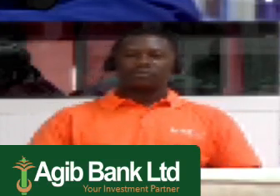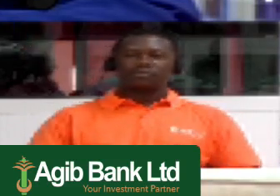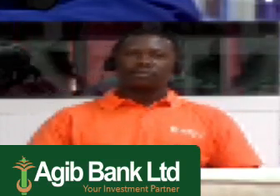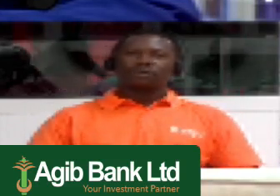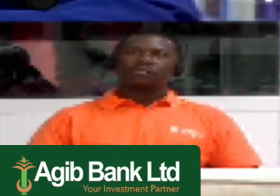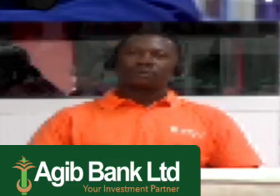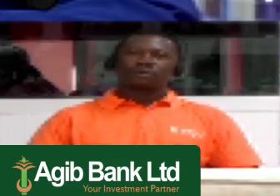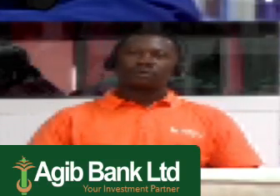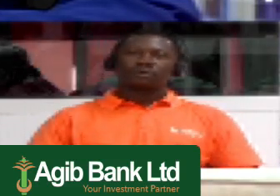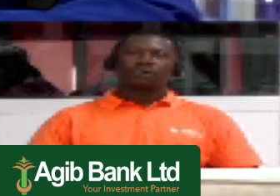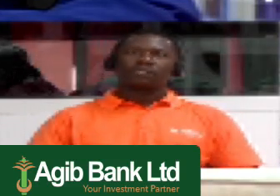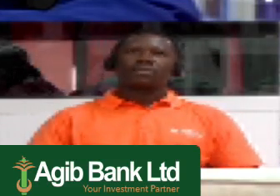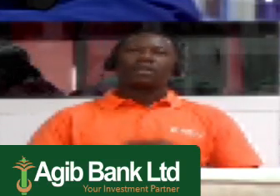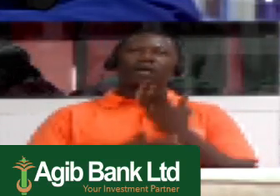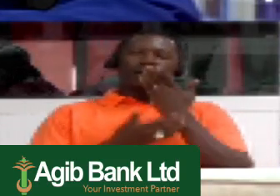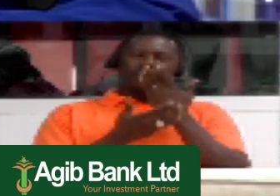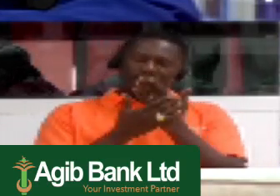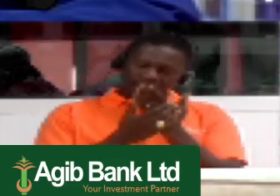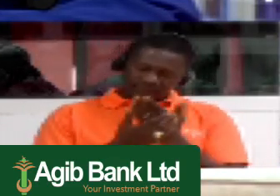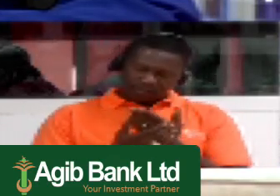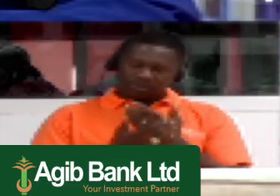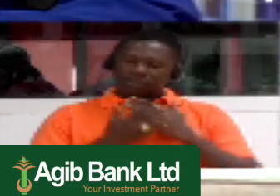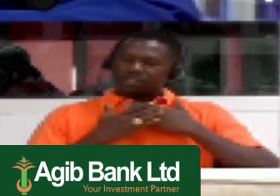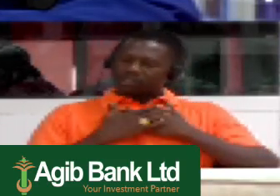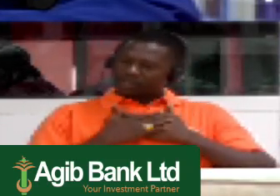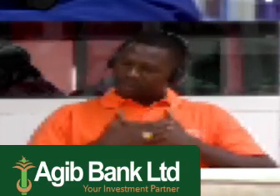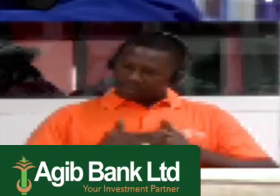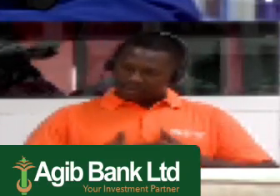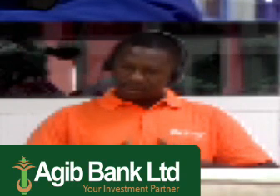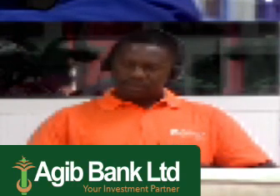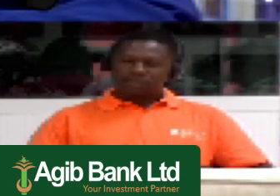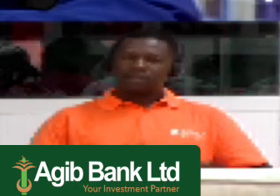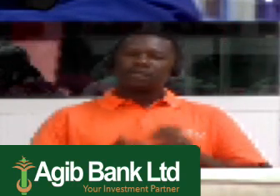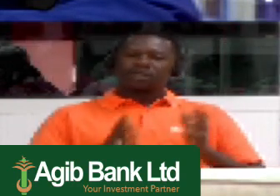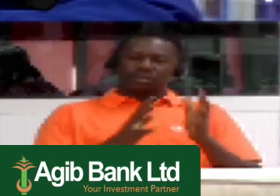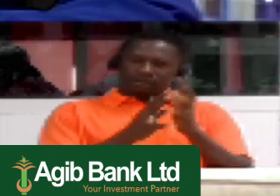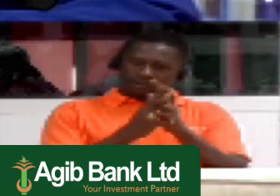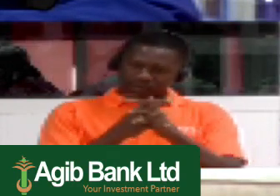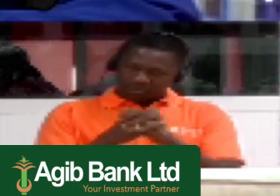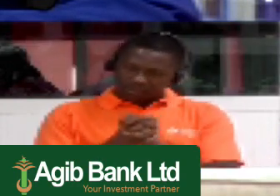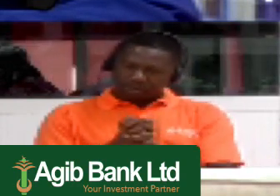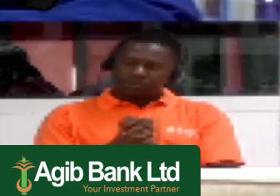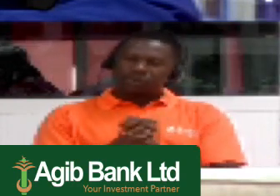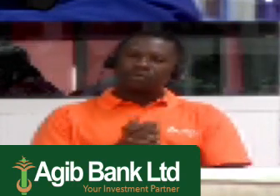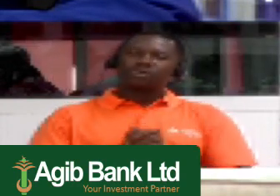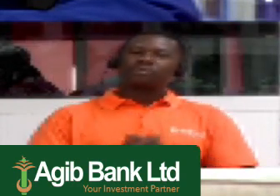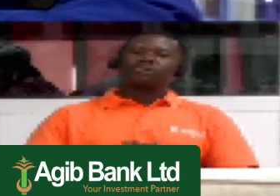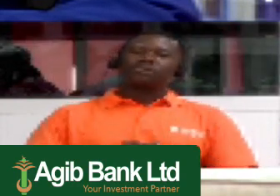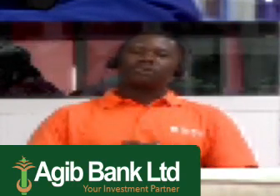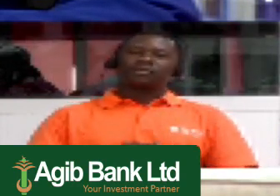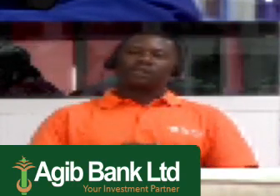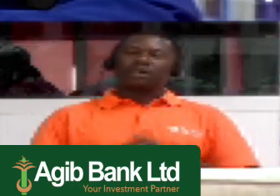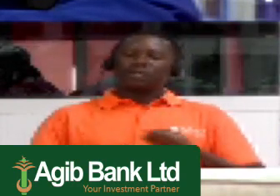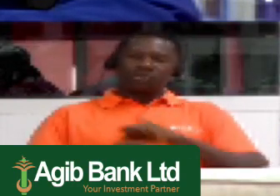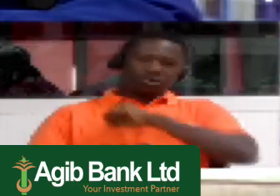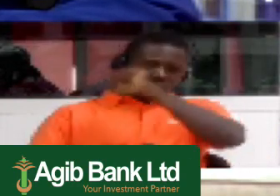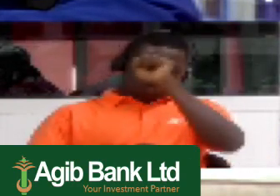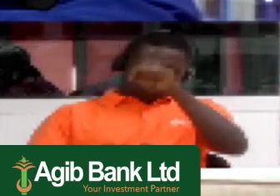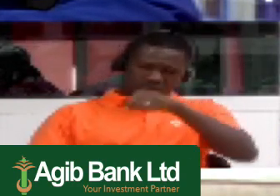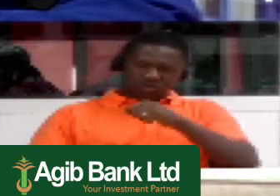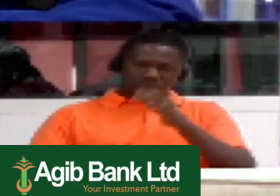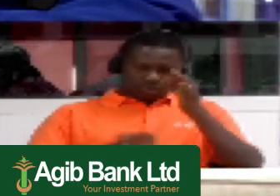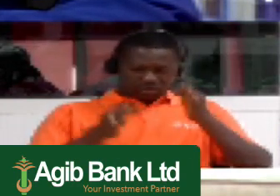us a healing. Grant us reparation. And your own